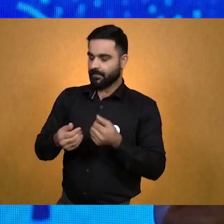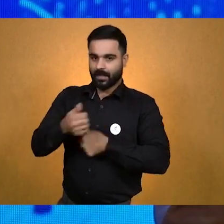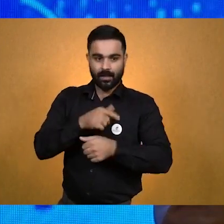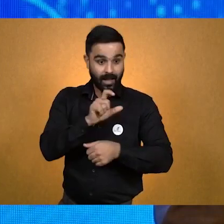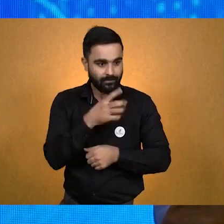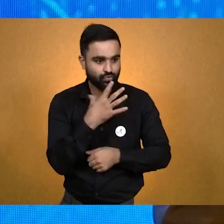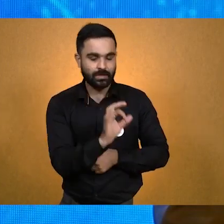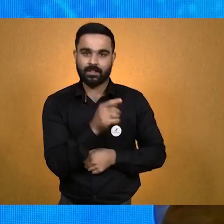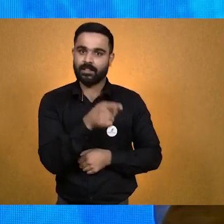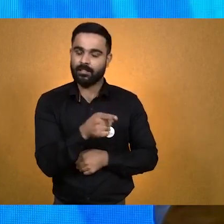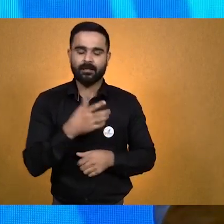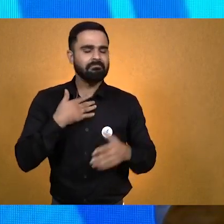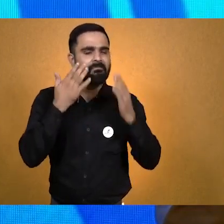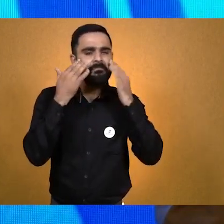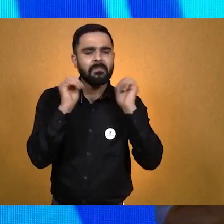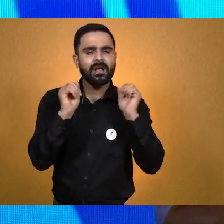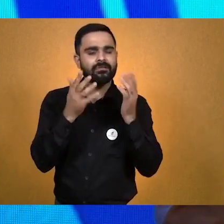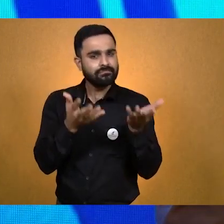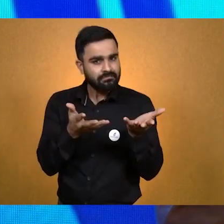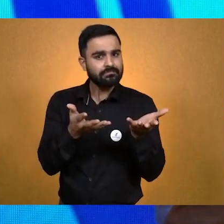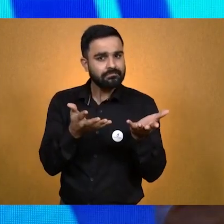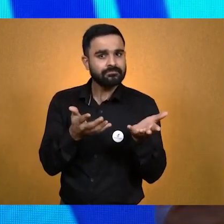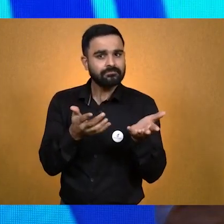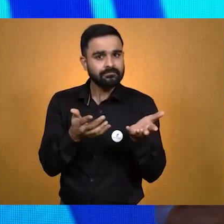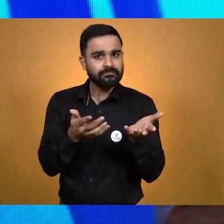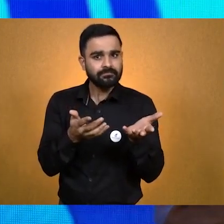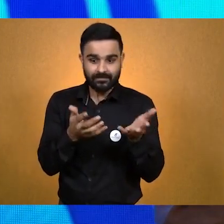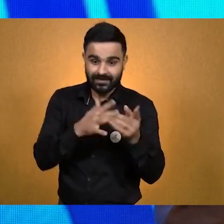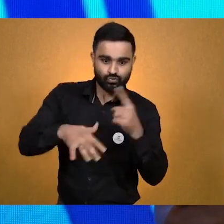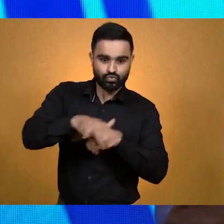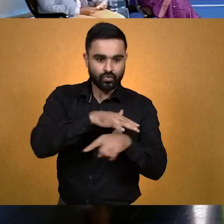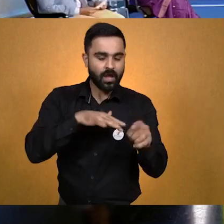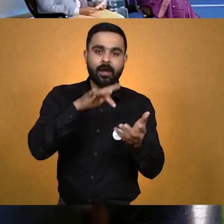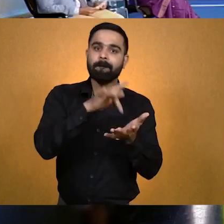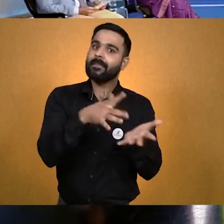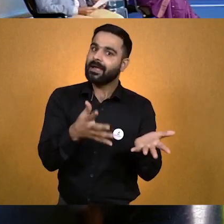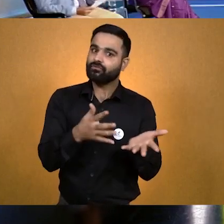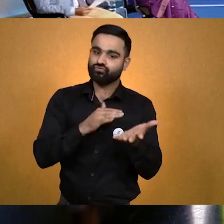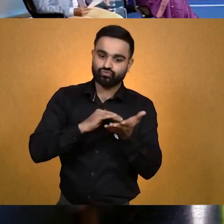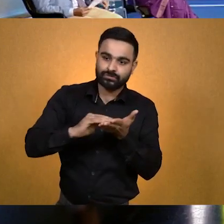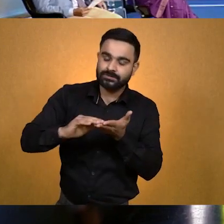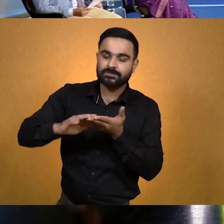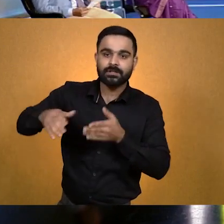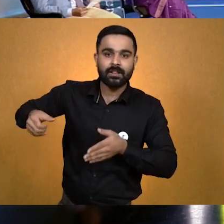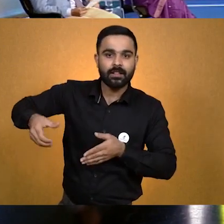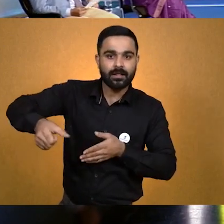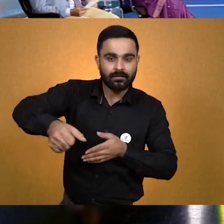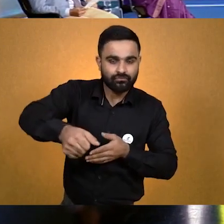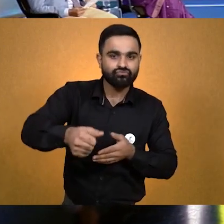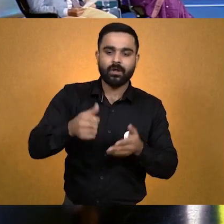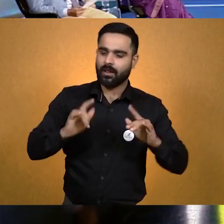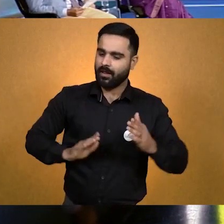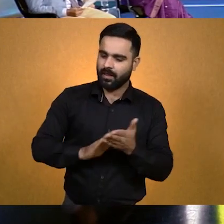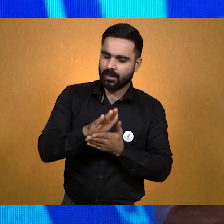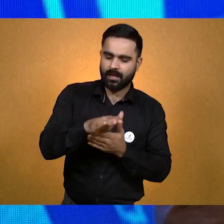compliments, they tell us that they're very comfortable being there is indeed gratifying. There are railings all over, ramps